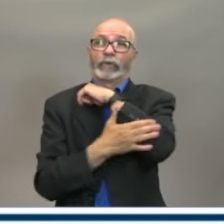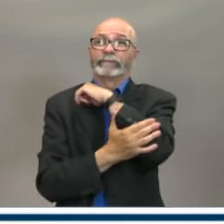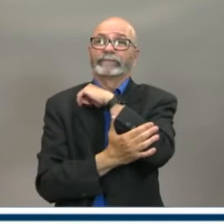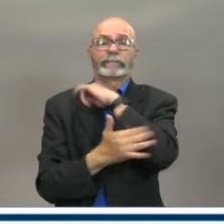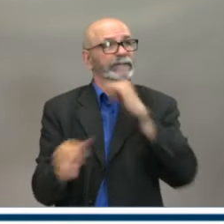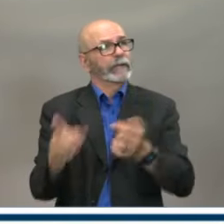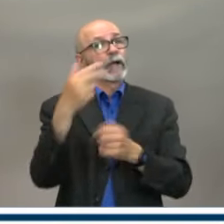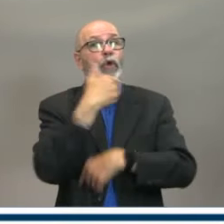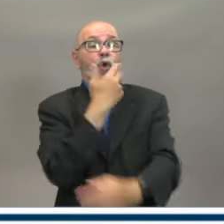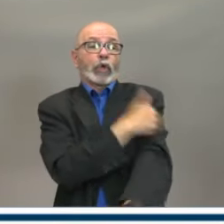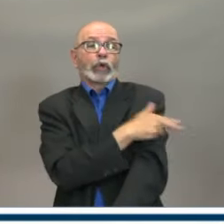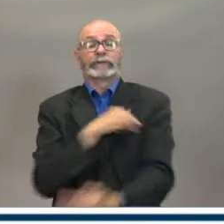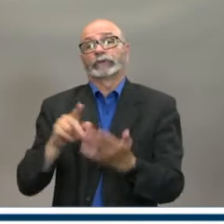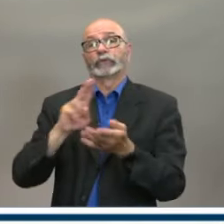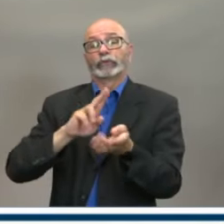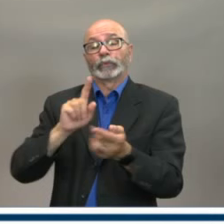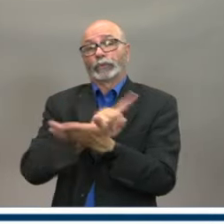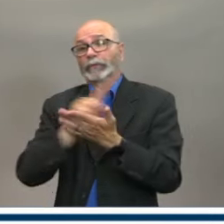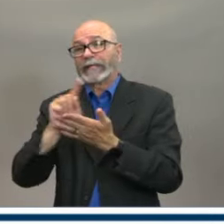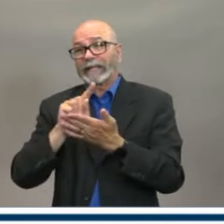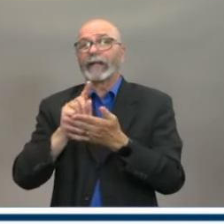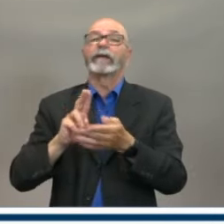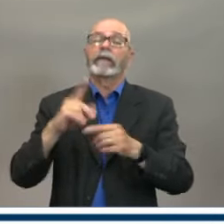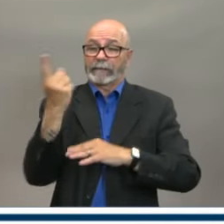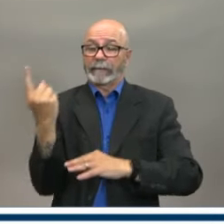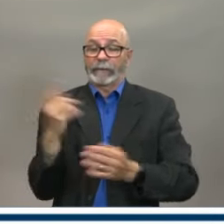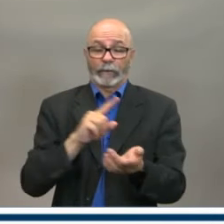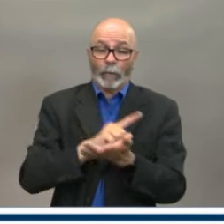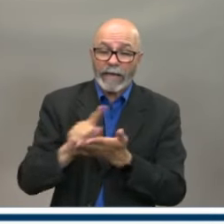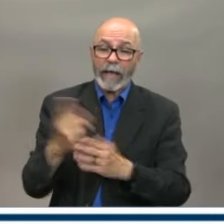have always provided expertise and care for patients across our